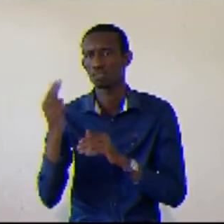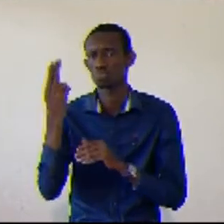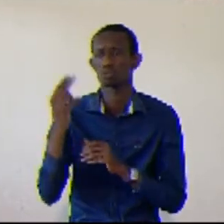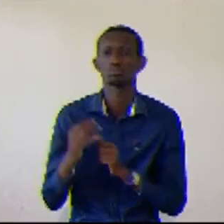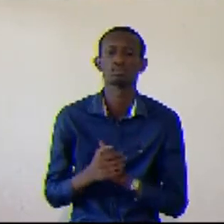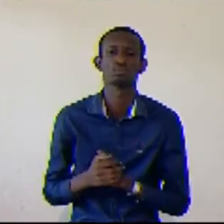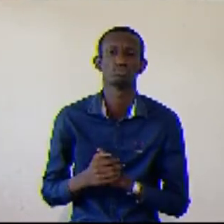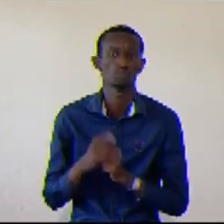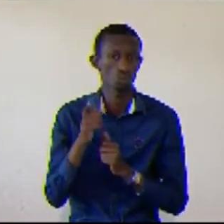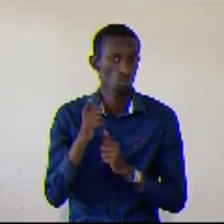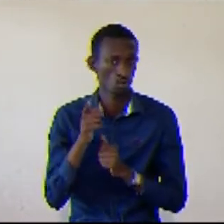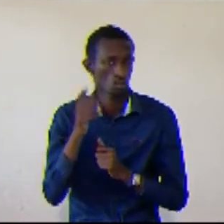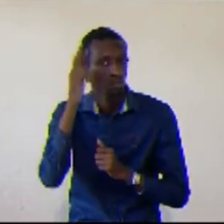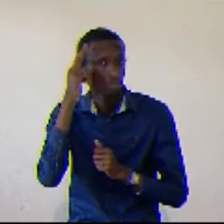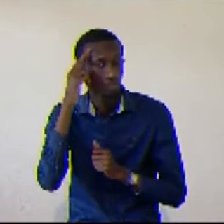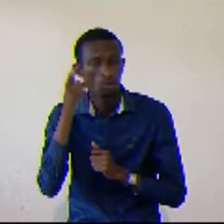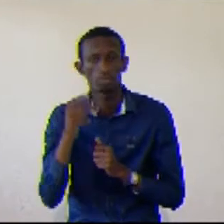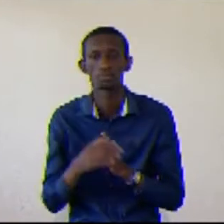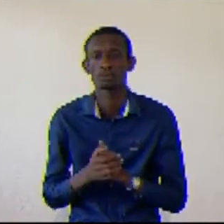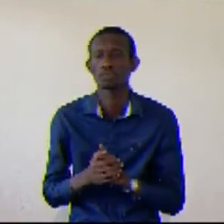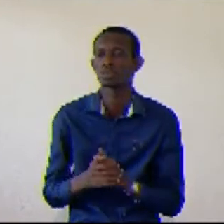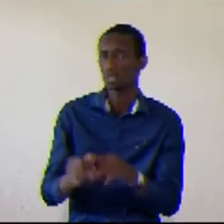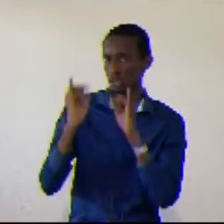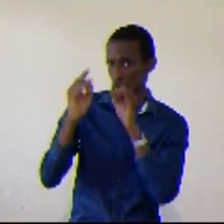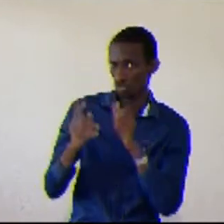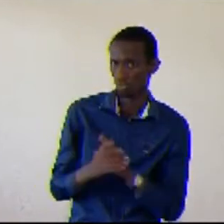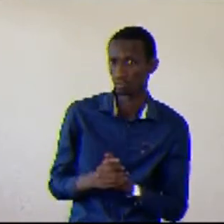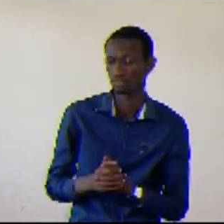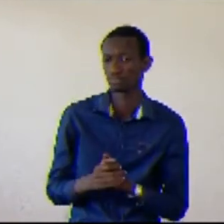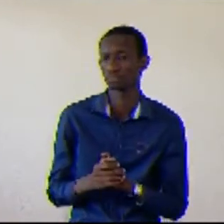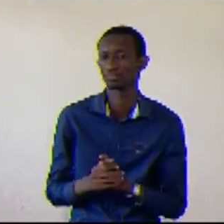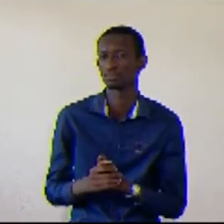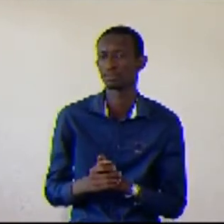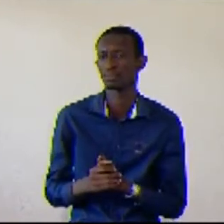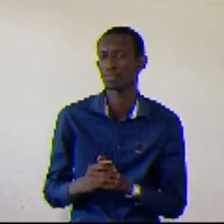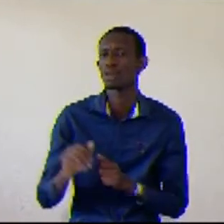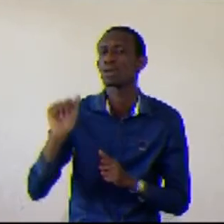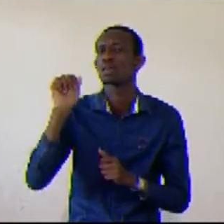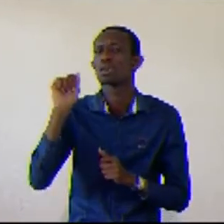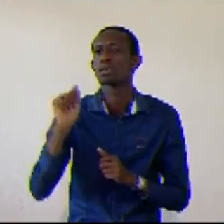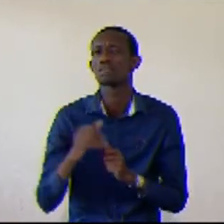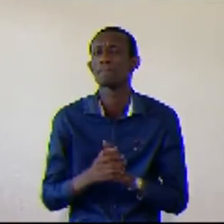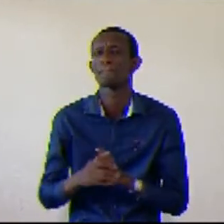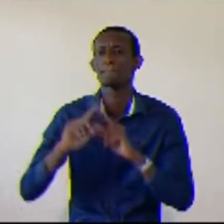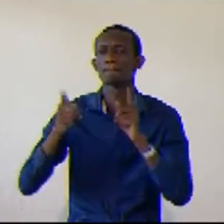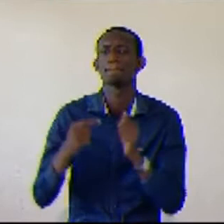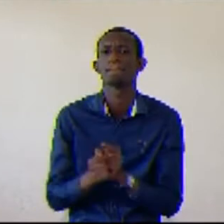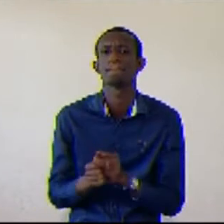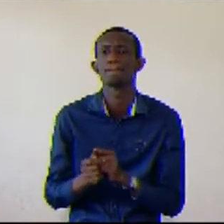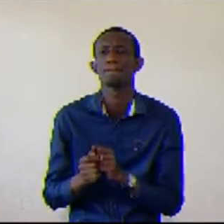Remember that when f of a times f of b